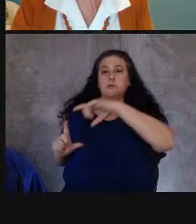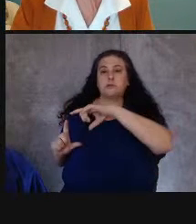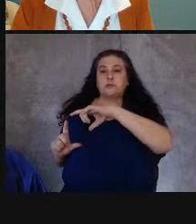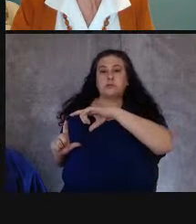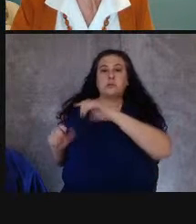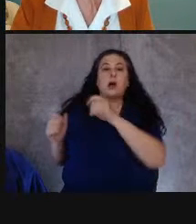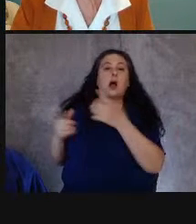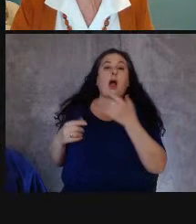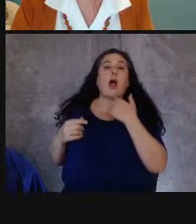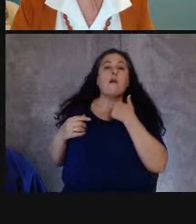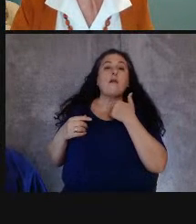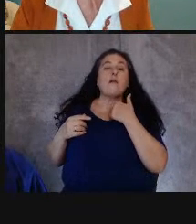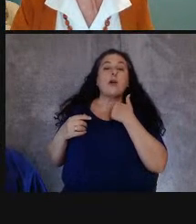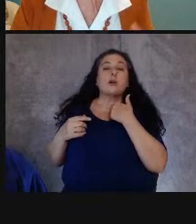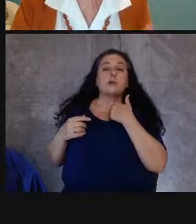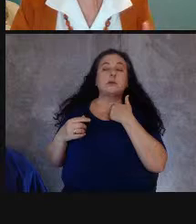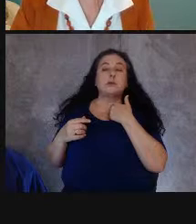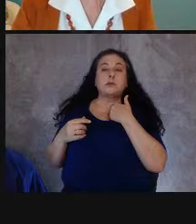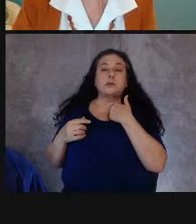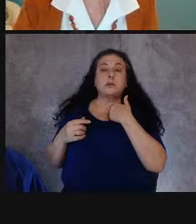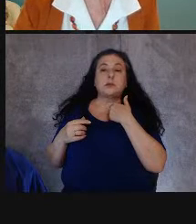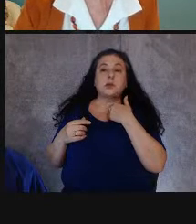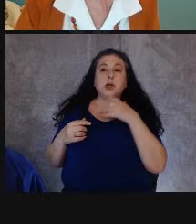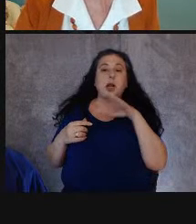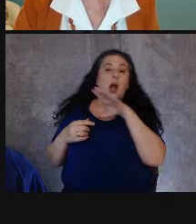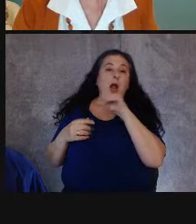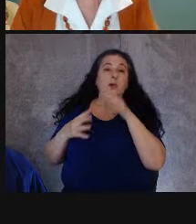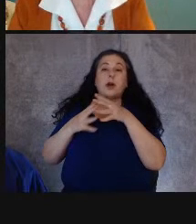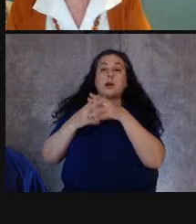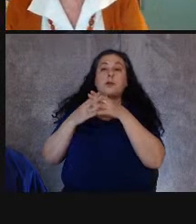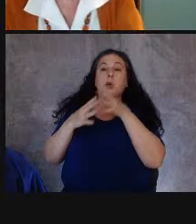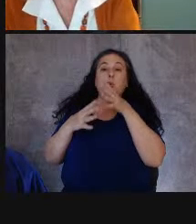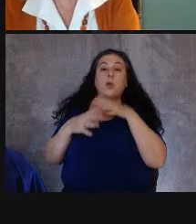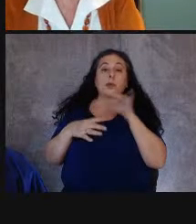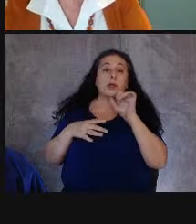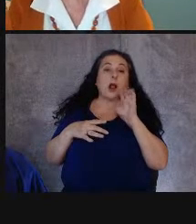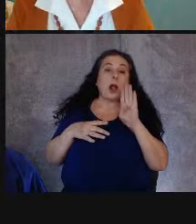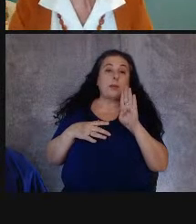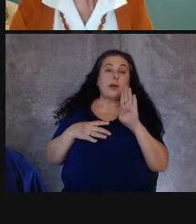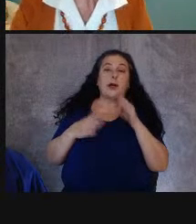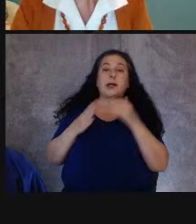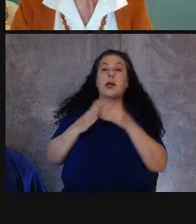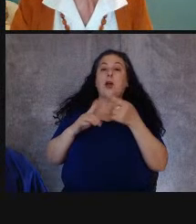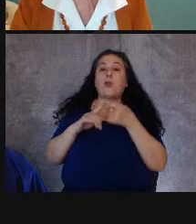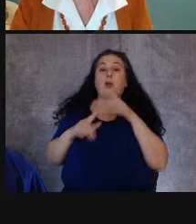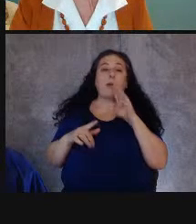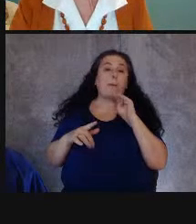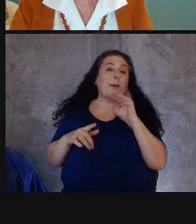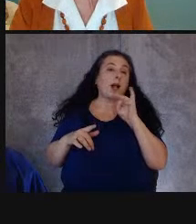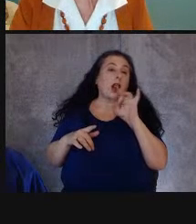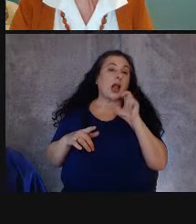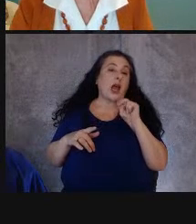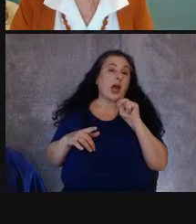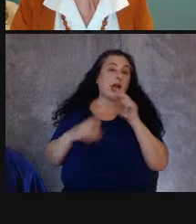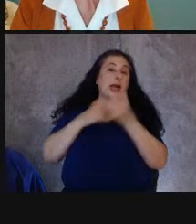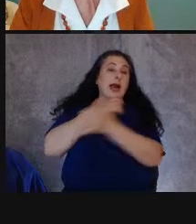corner here, I have an African American women's club, again from McLean County, which was a very,